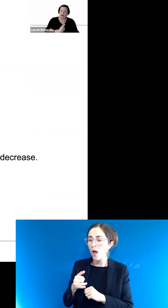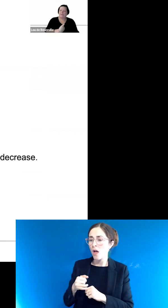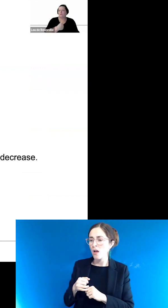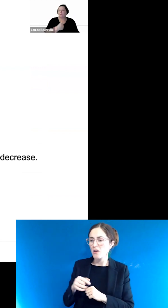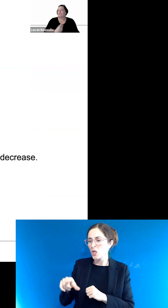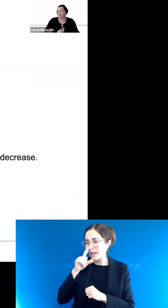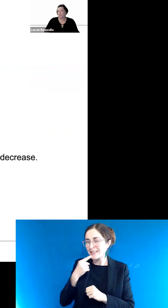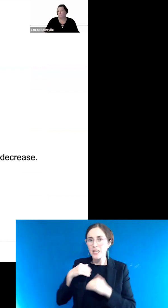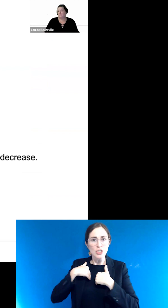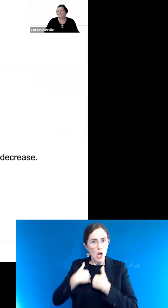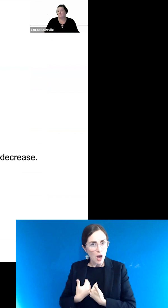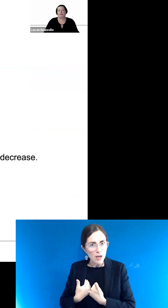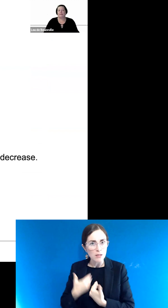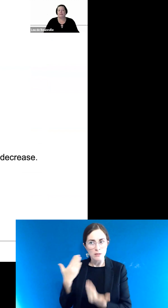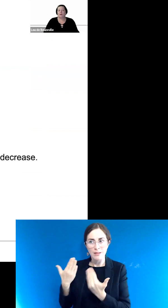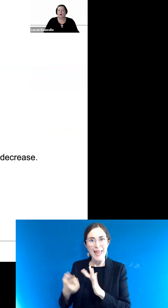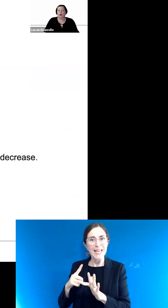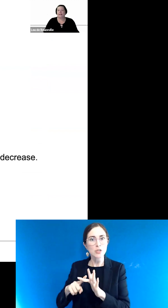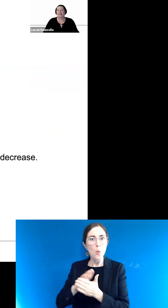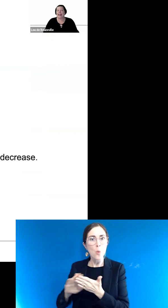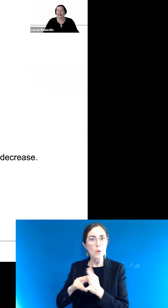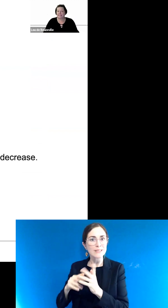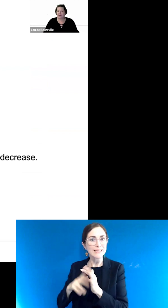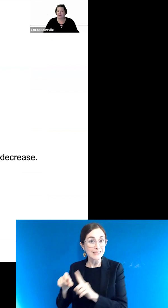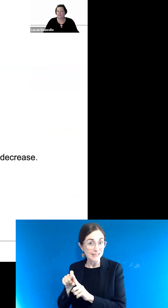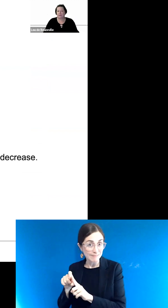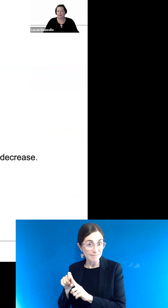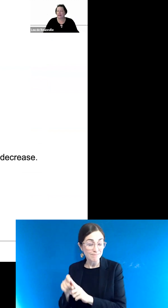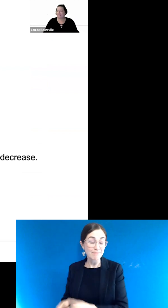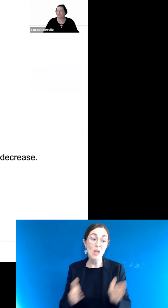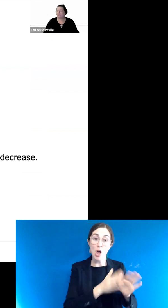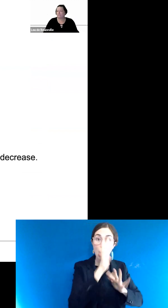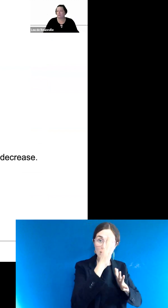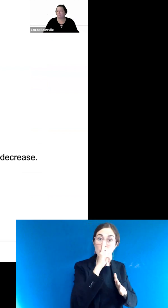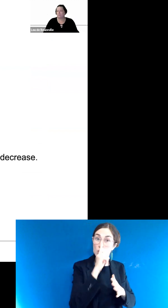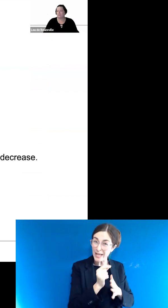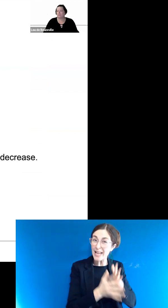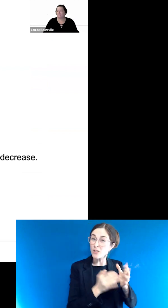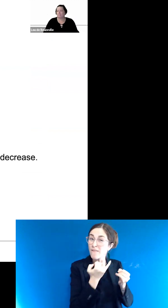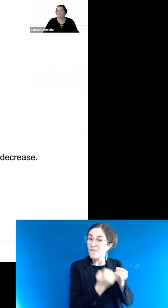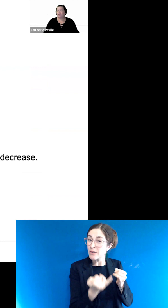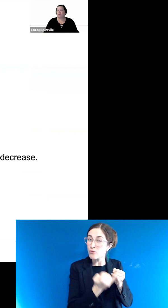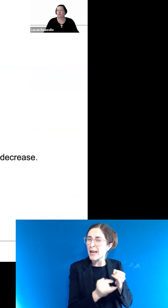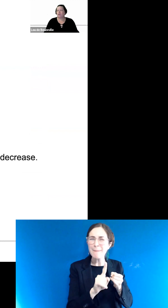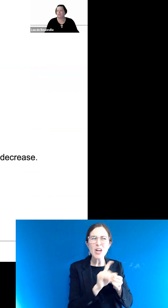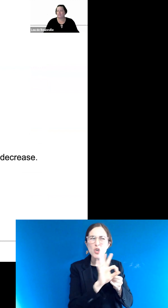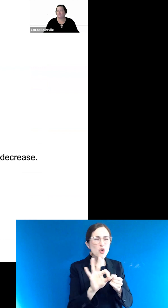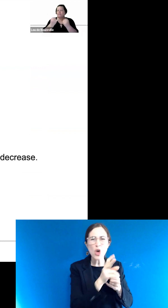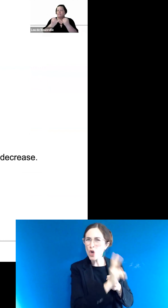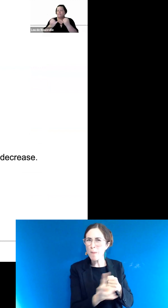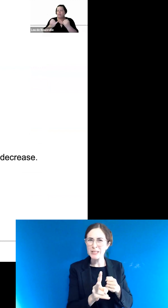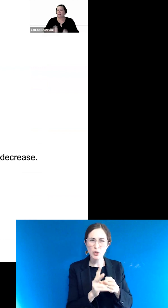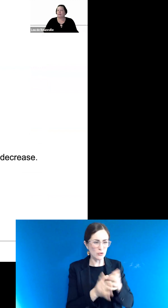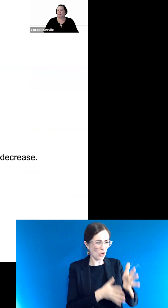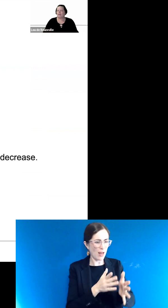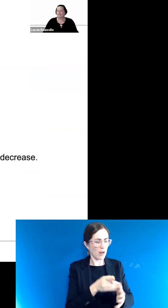someone's tired versus exhausted. Auslan can sign very, but it's actually not very common. People don't use the